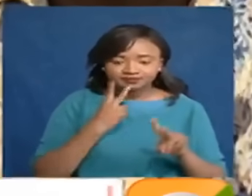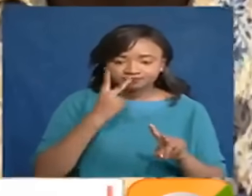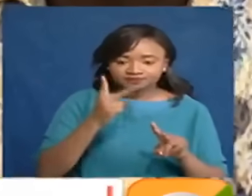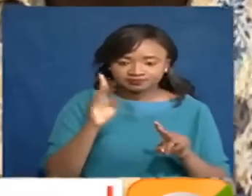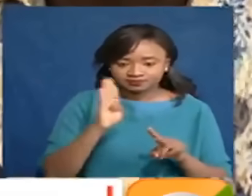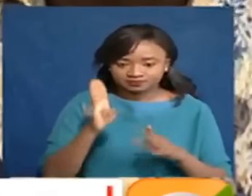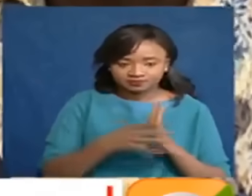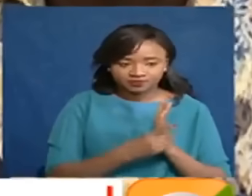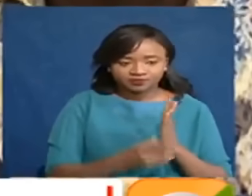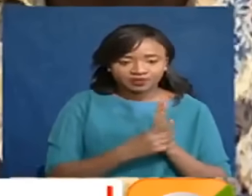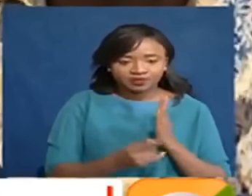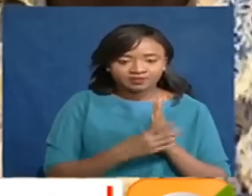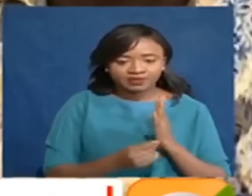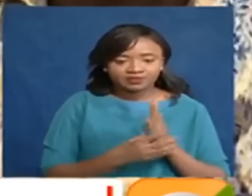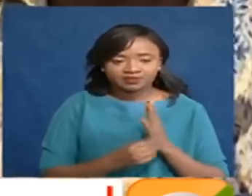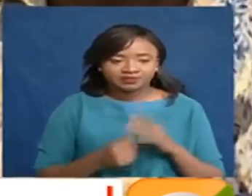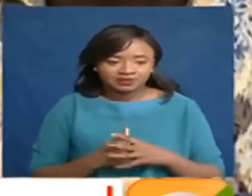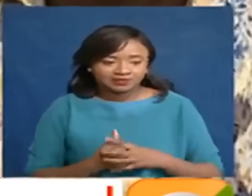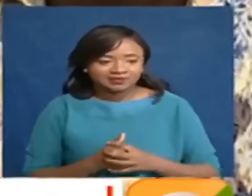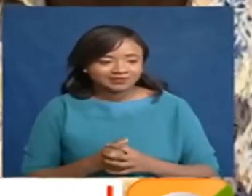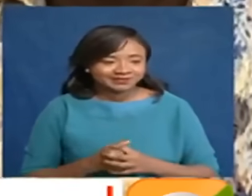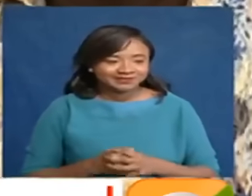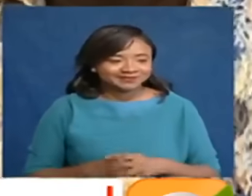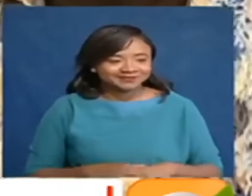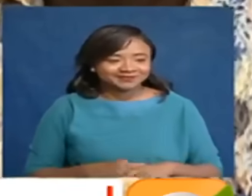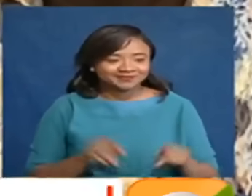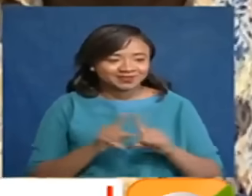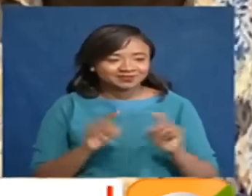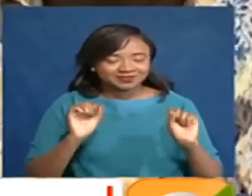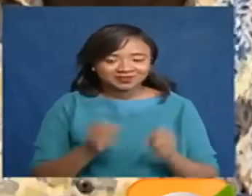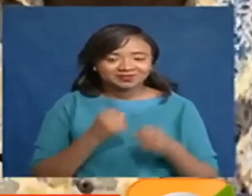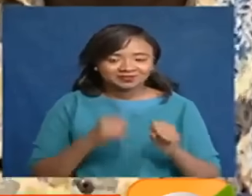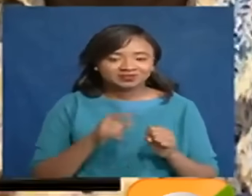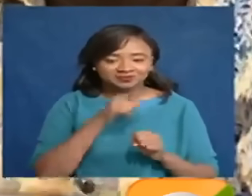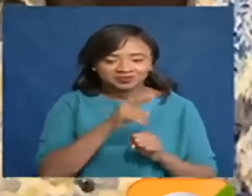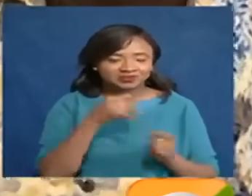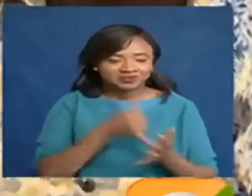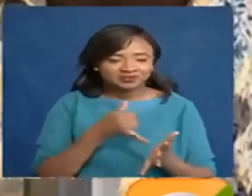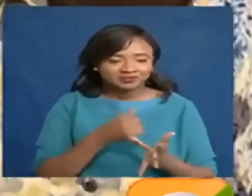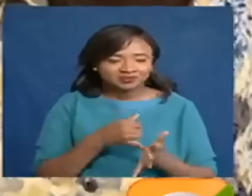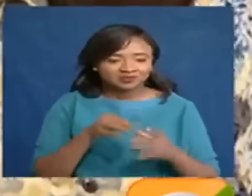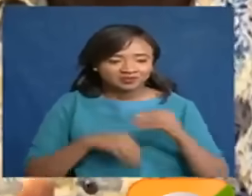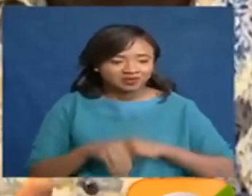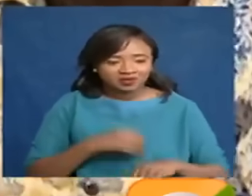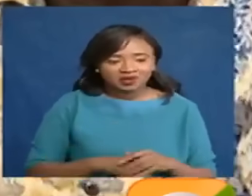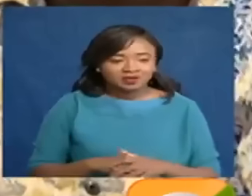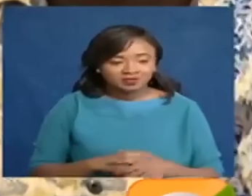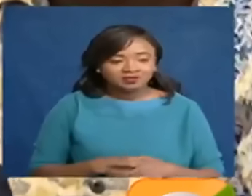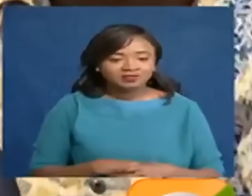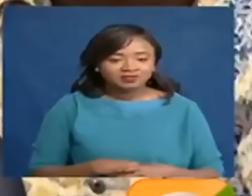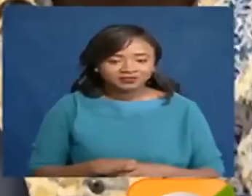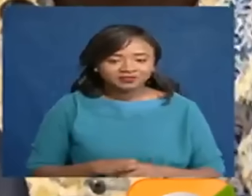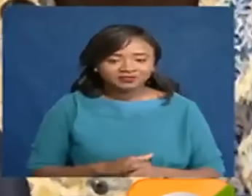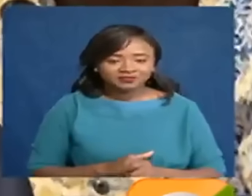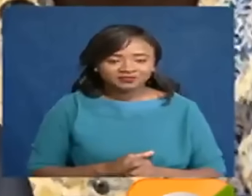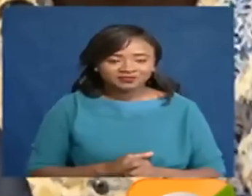billion. It cannot be an Adani gate. Deal with the issues as they are. If some people have made mistakes,